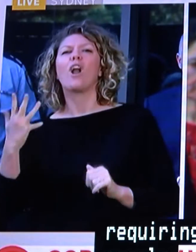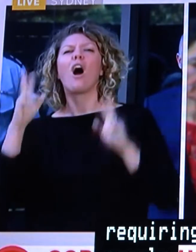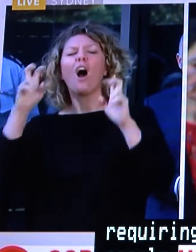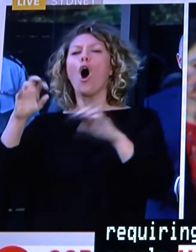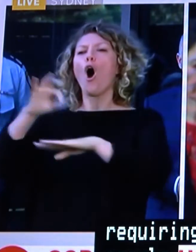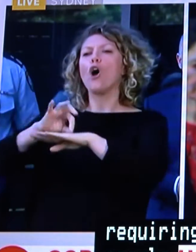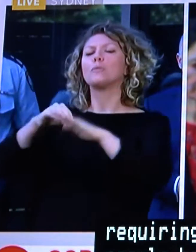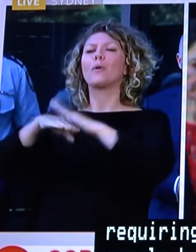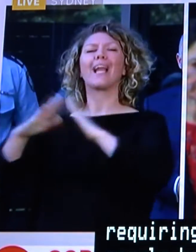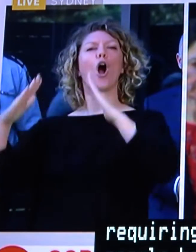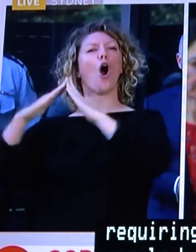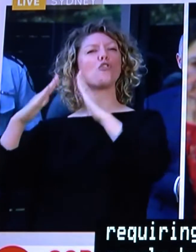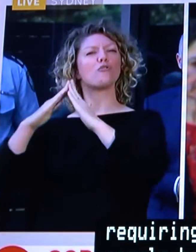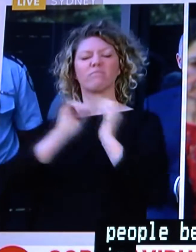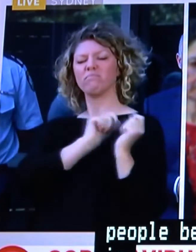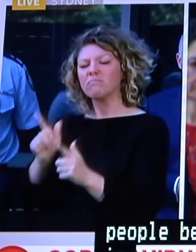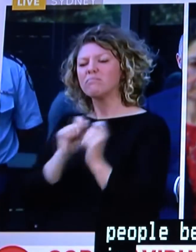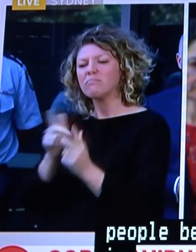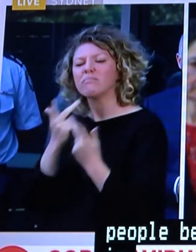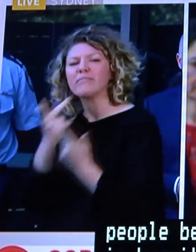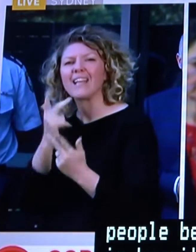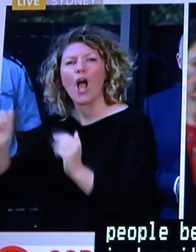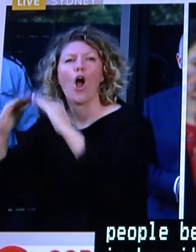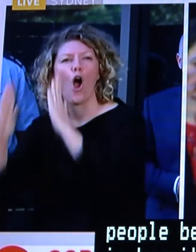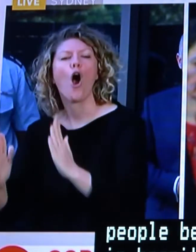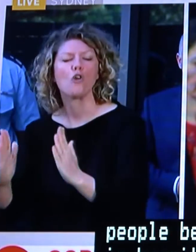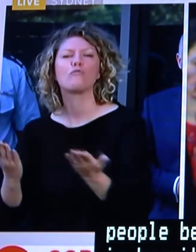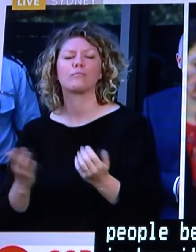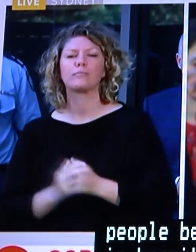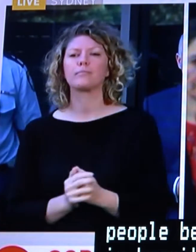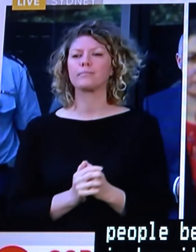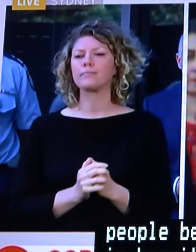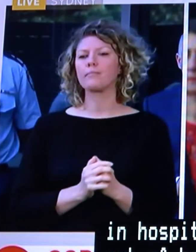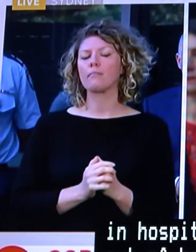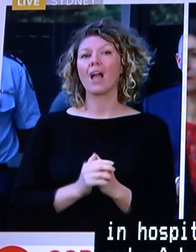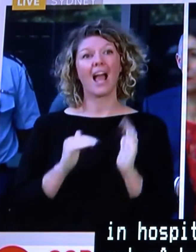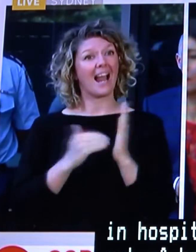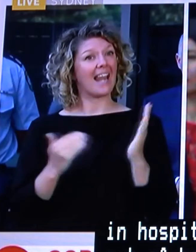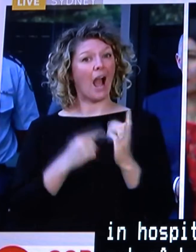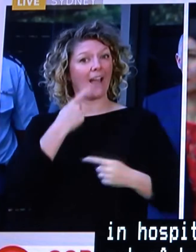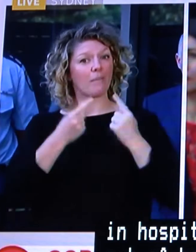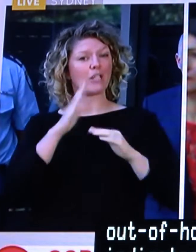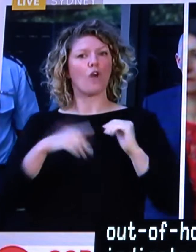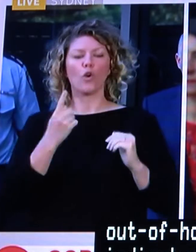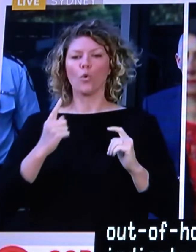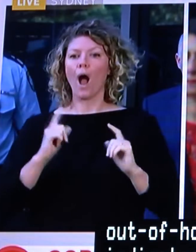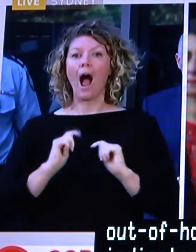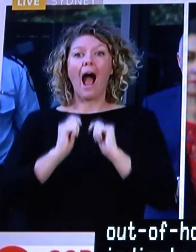or in out-of-hospital care. The Premier indicated that we've got some recovery data to announce